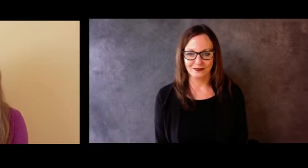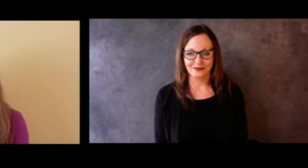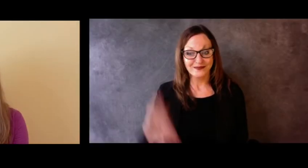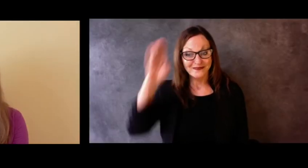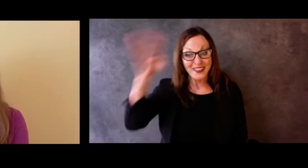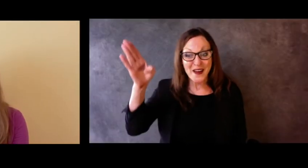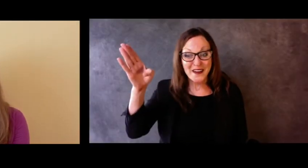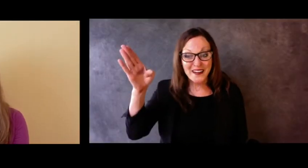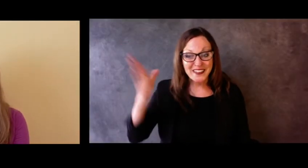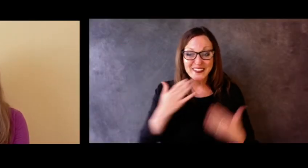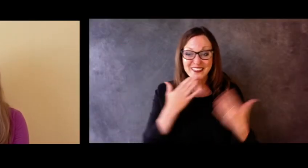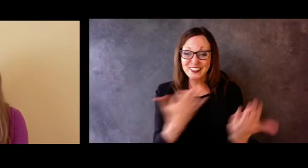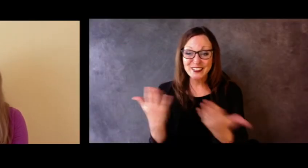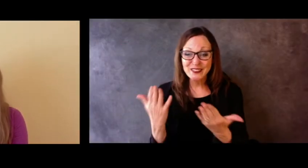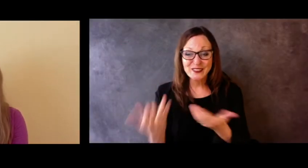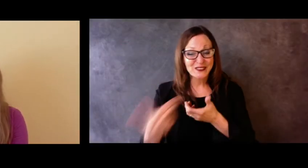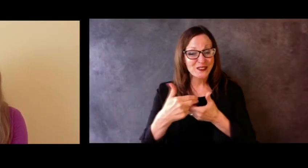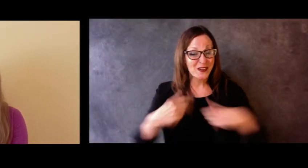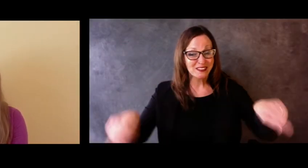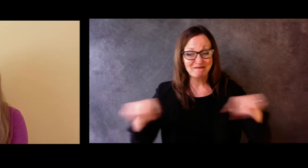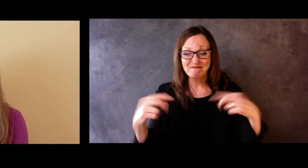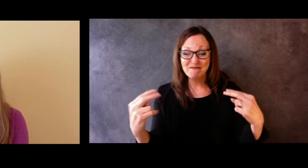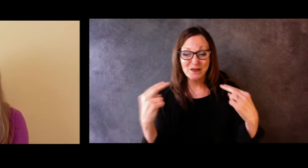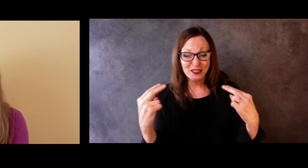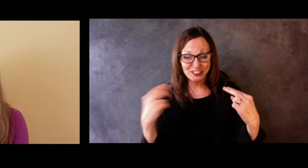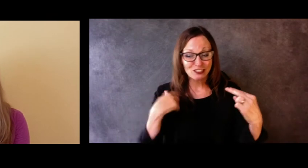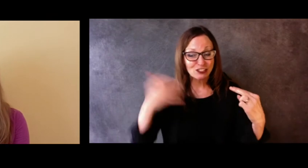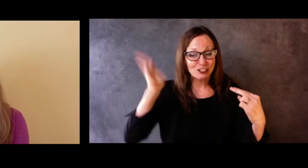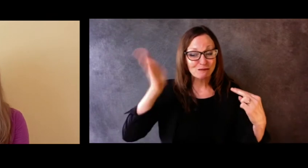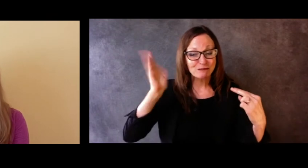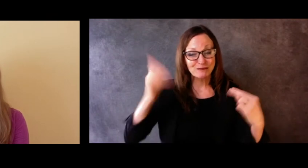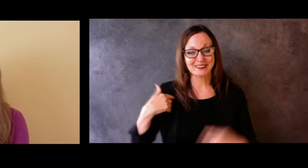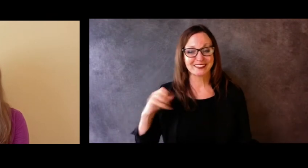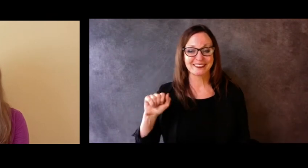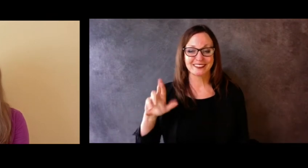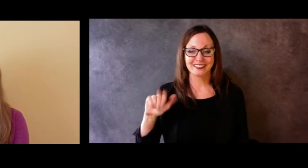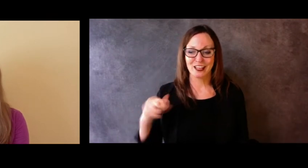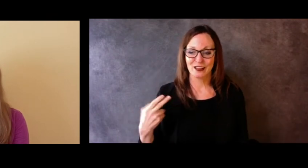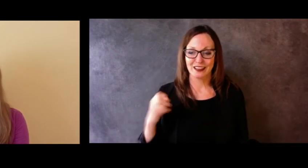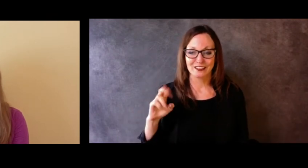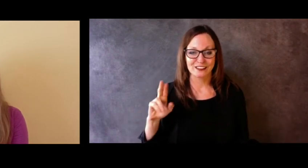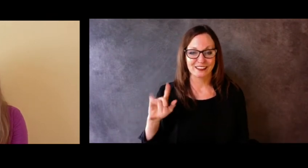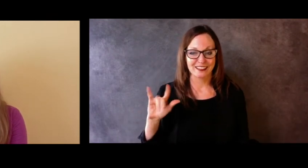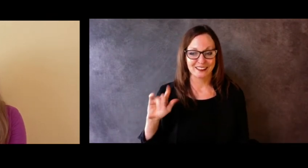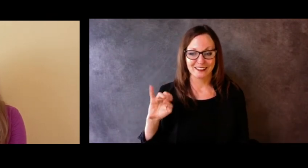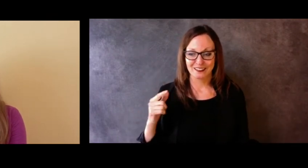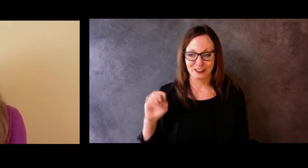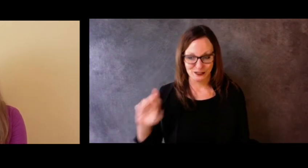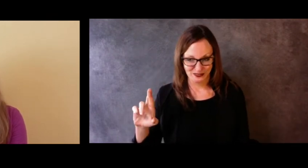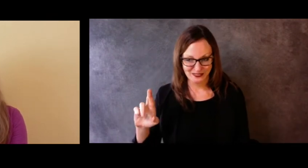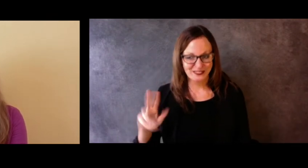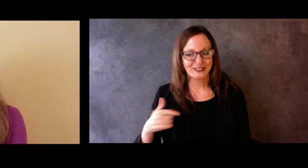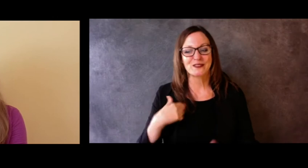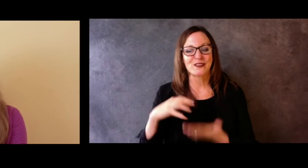Hi, thank you all for joining me today. I'm Sarah Herrlinger, and I lead Apple's Global Accessibility Policy and Initiatives team. For